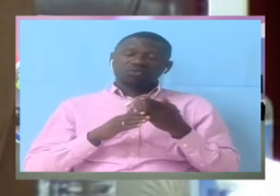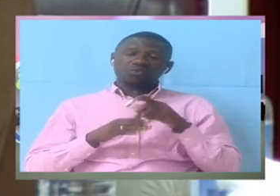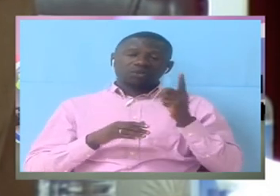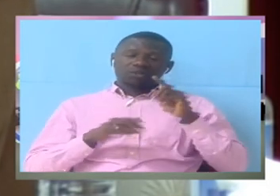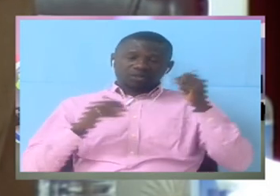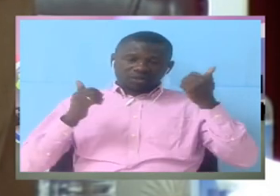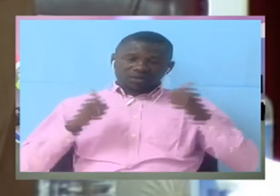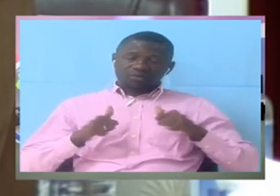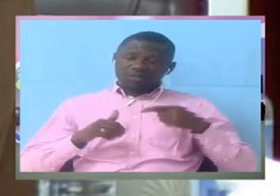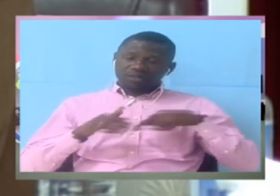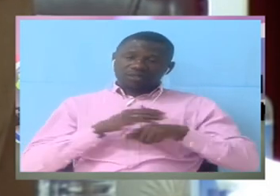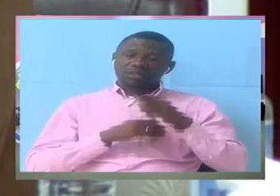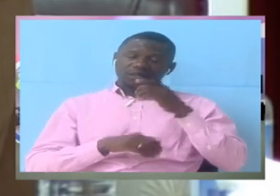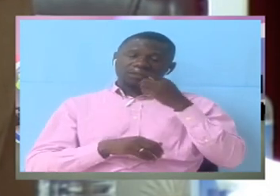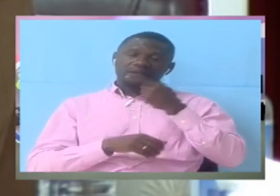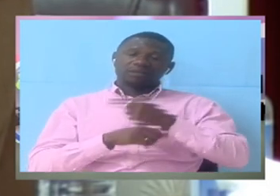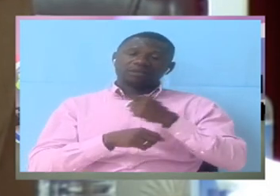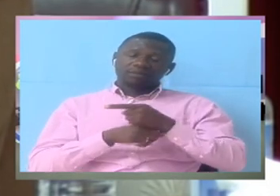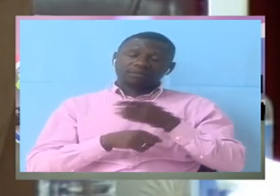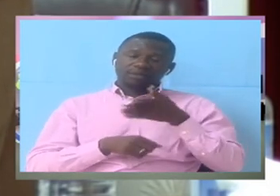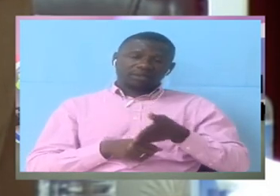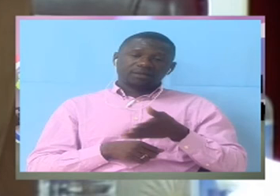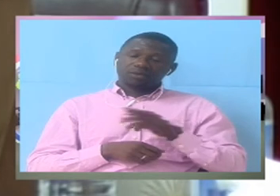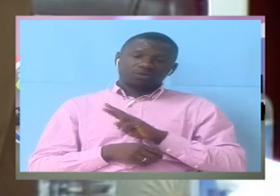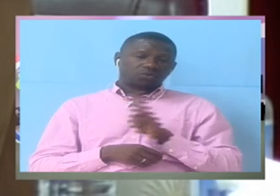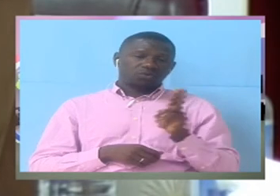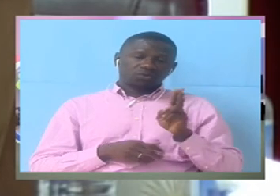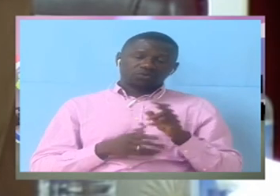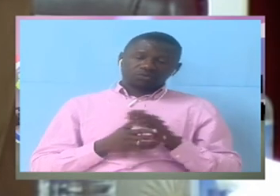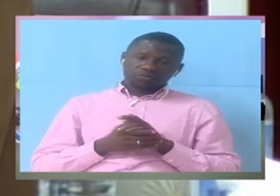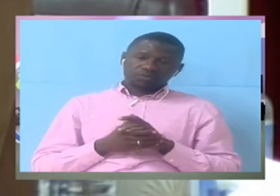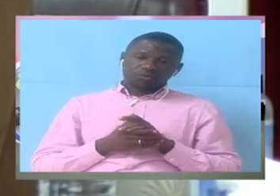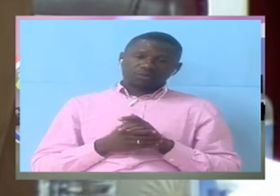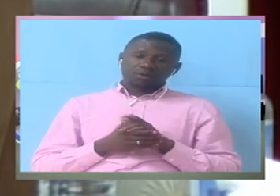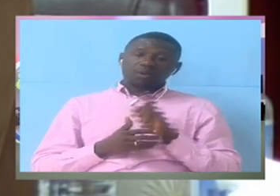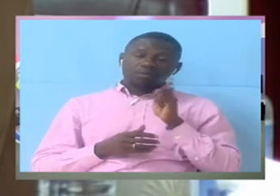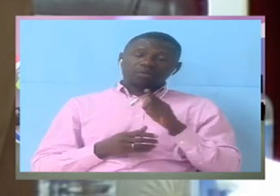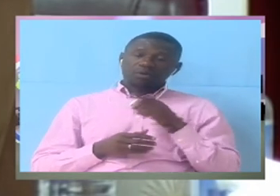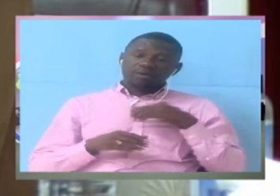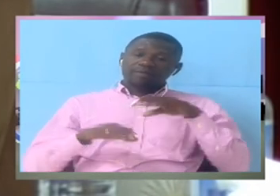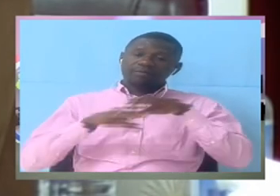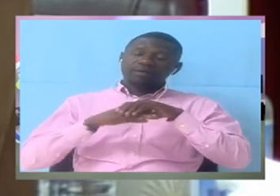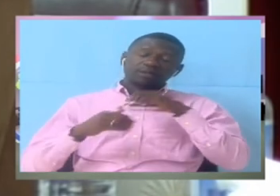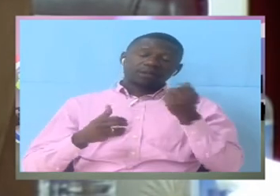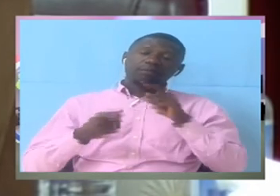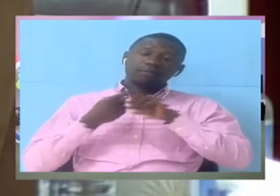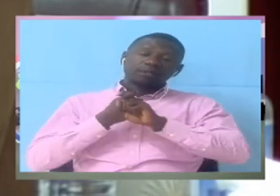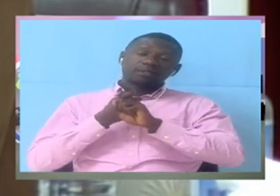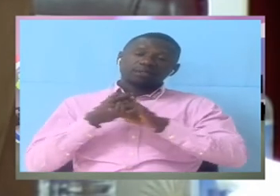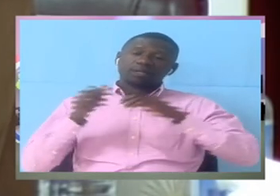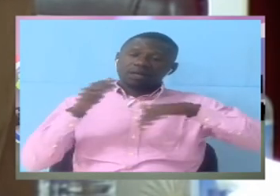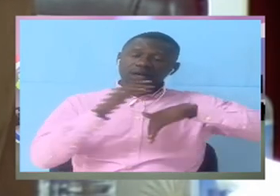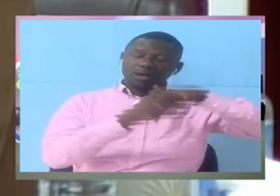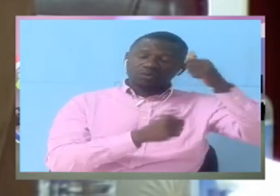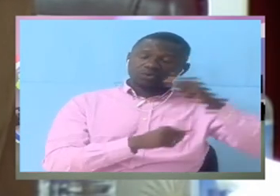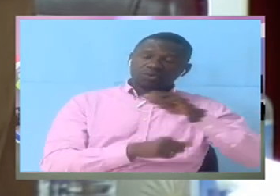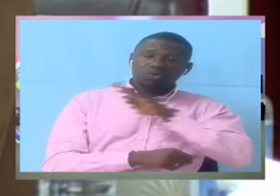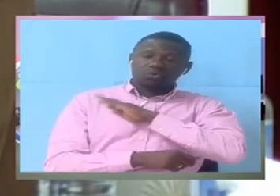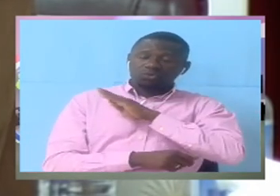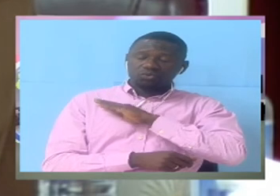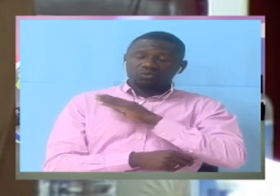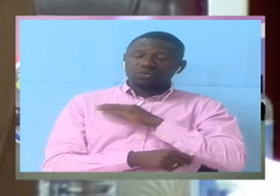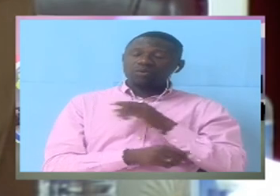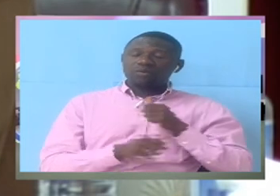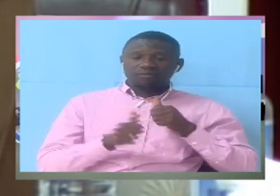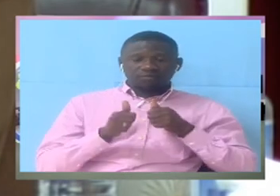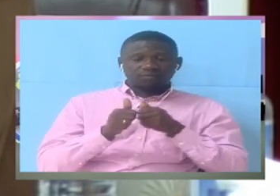going on here in the Gambia. But our friends and partners outside are also